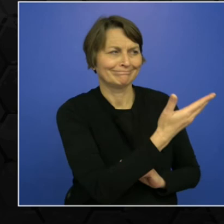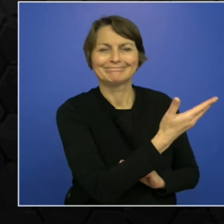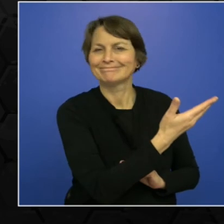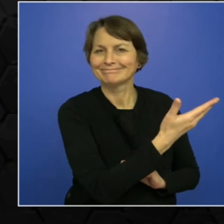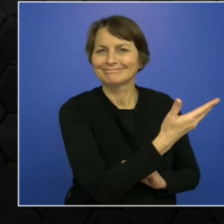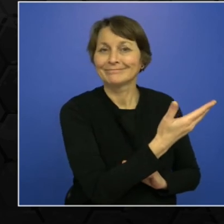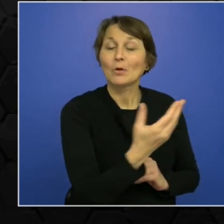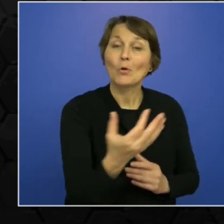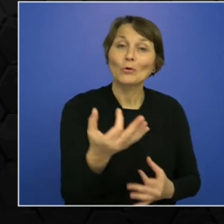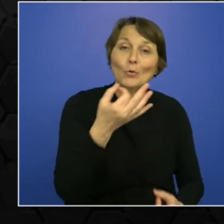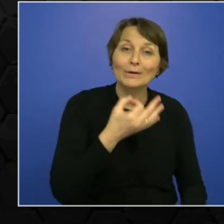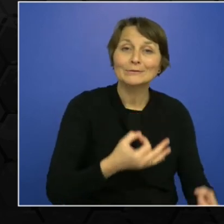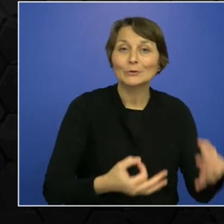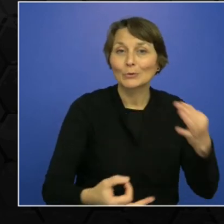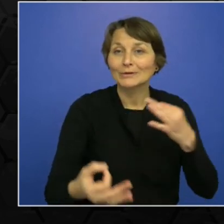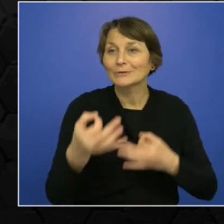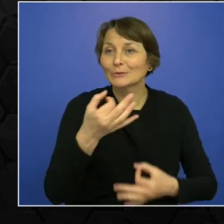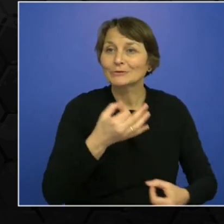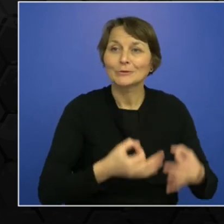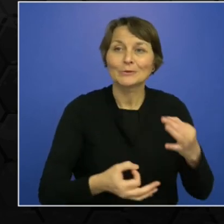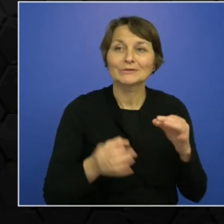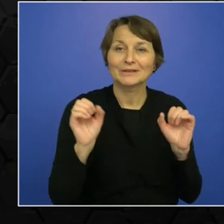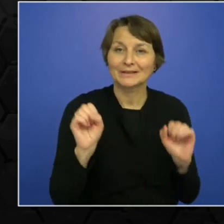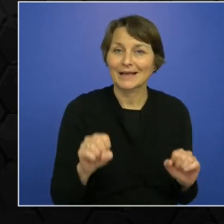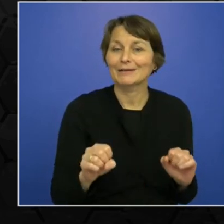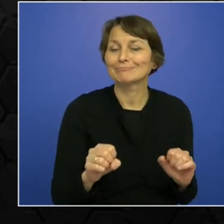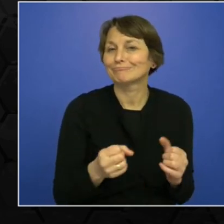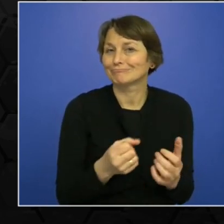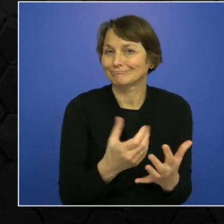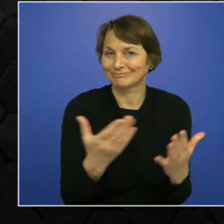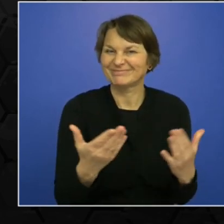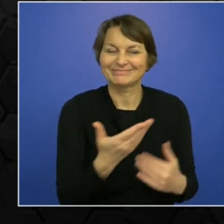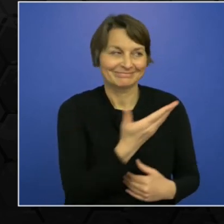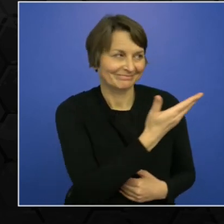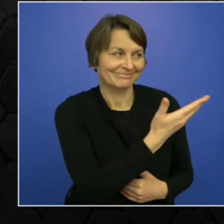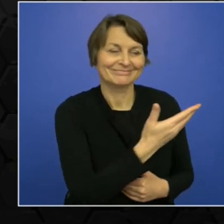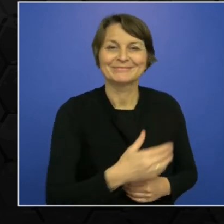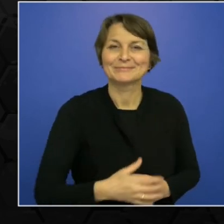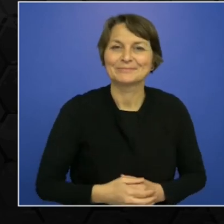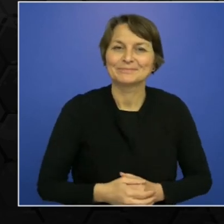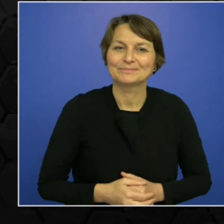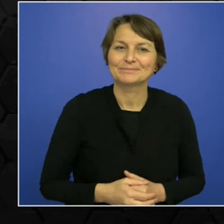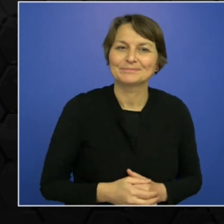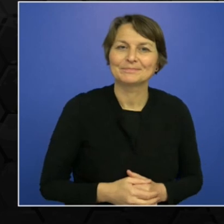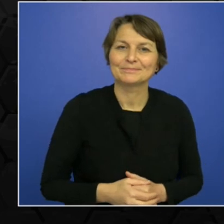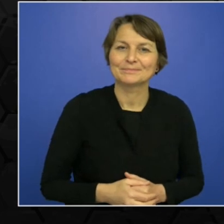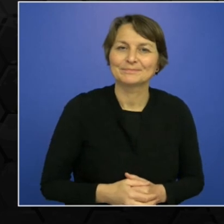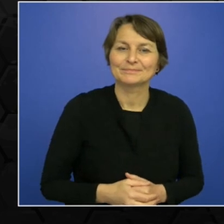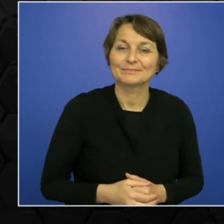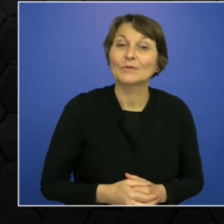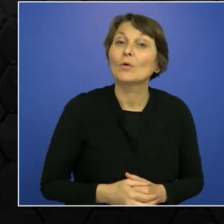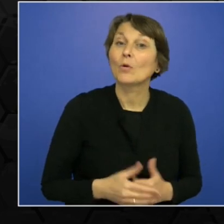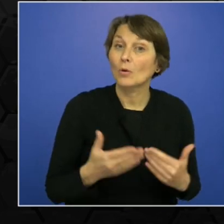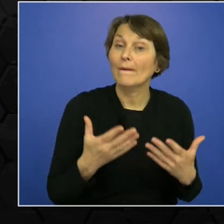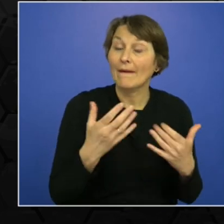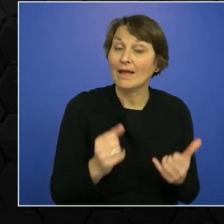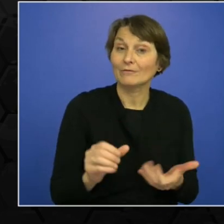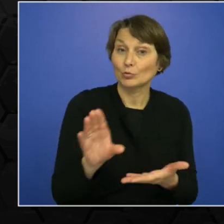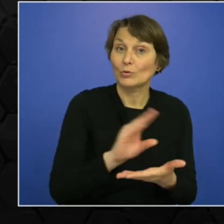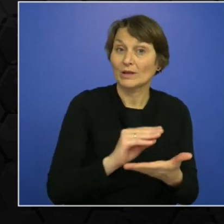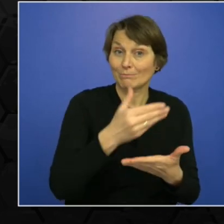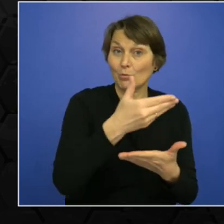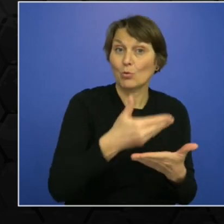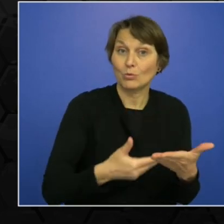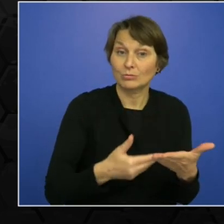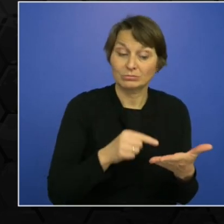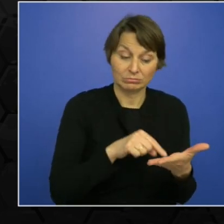to contact us. These are our details, or you can find our report. That's a report on